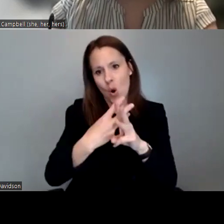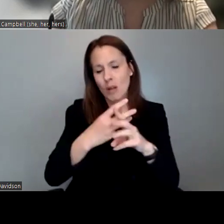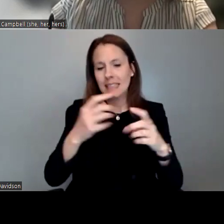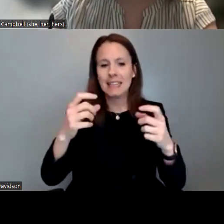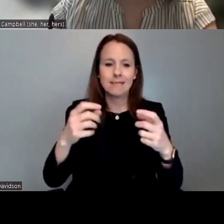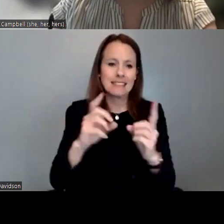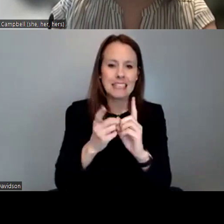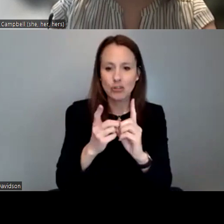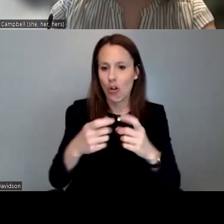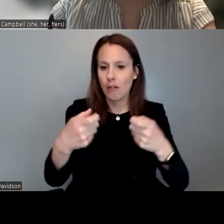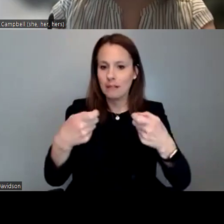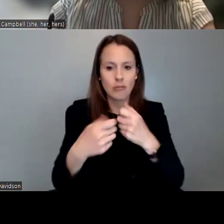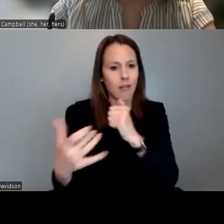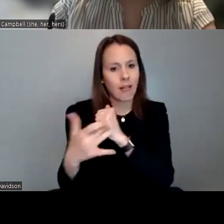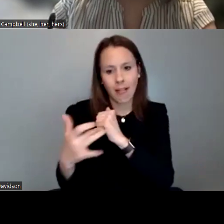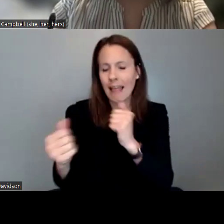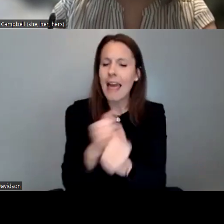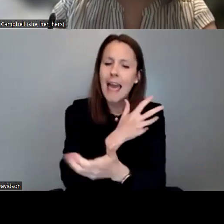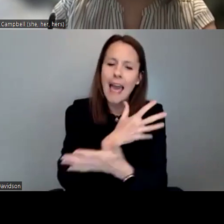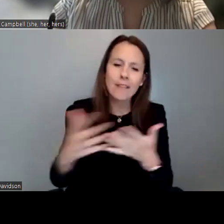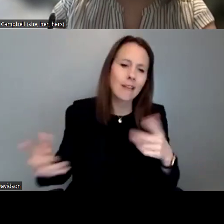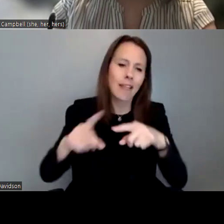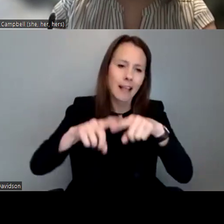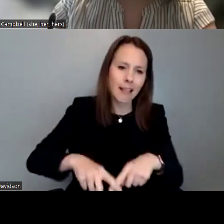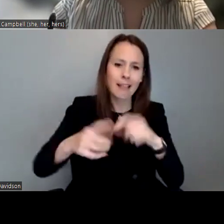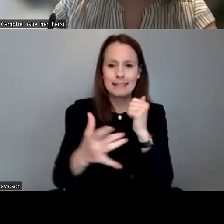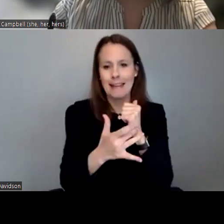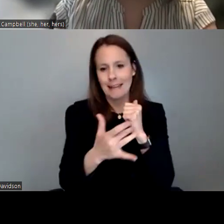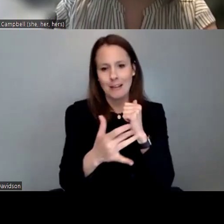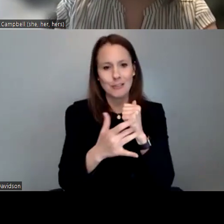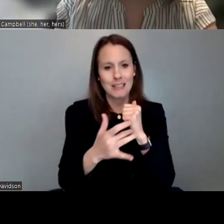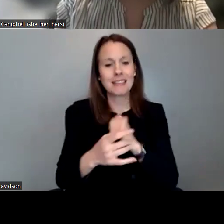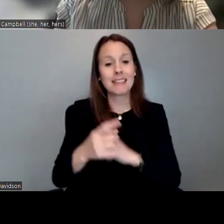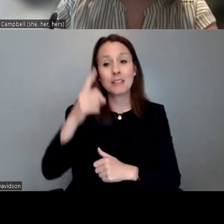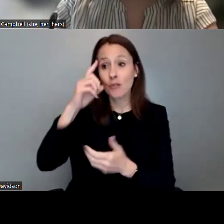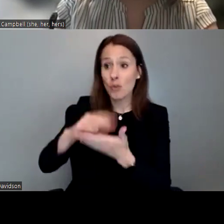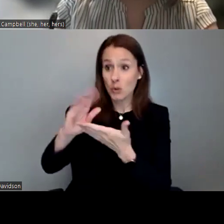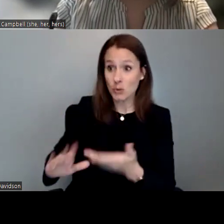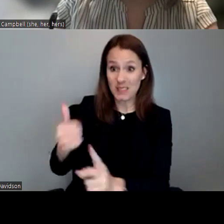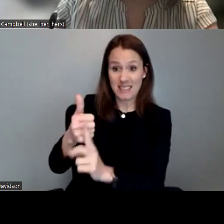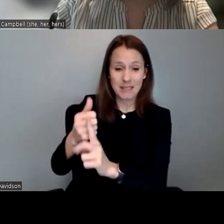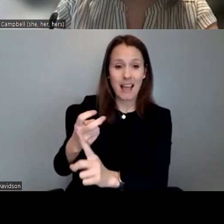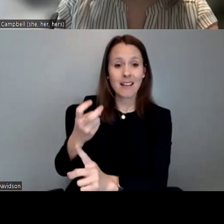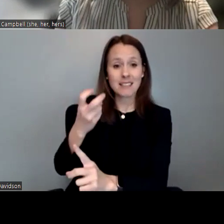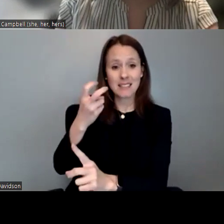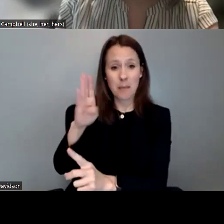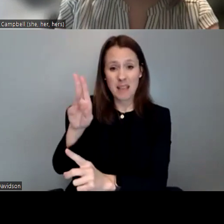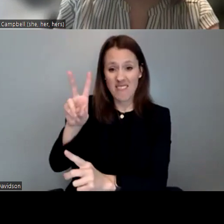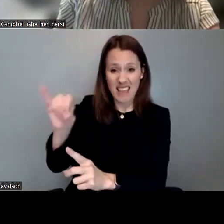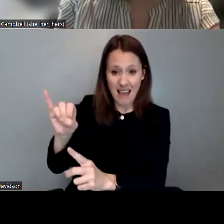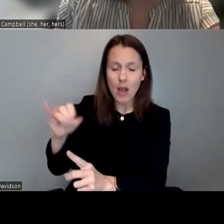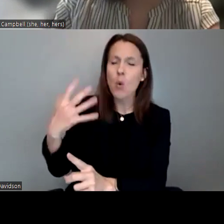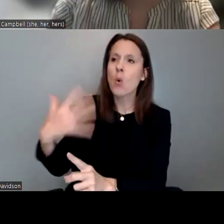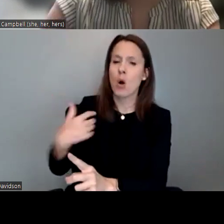is centered around technology. And so for our students that are blind and visually impaired, we're always looking to level